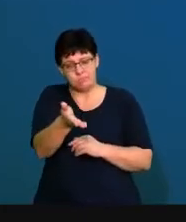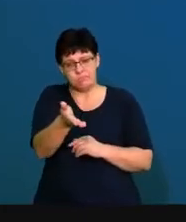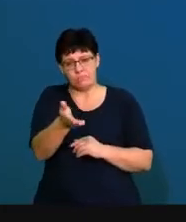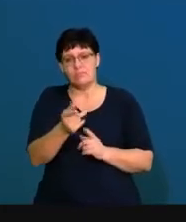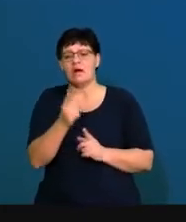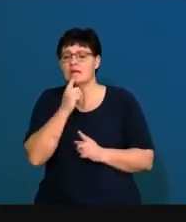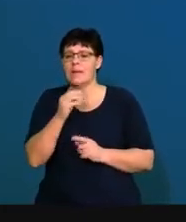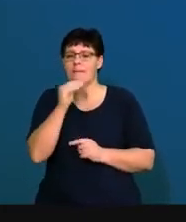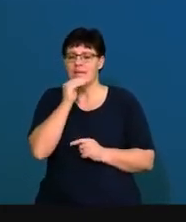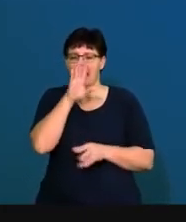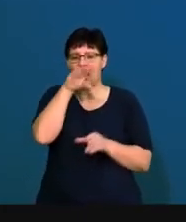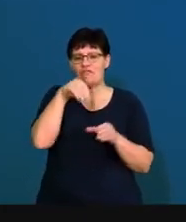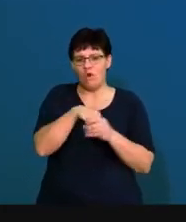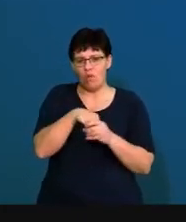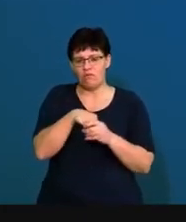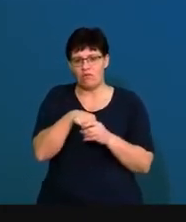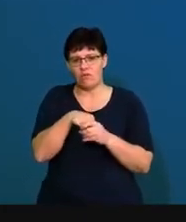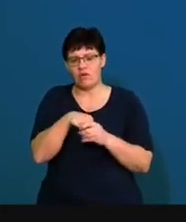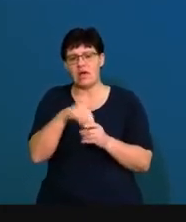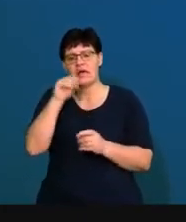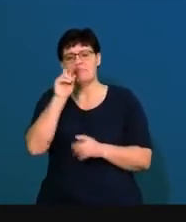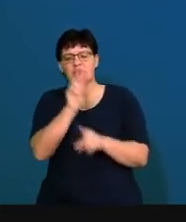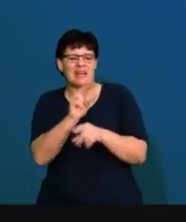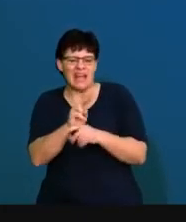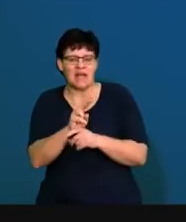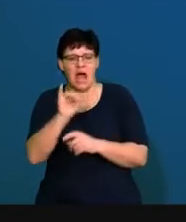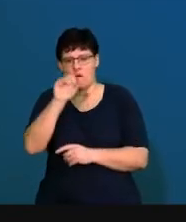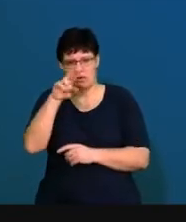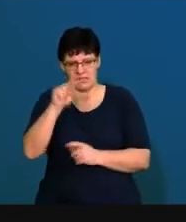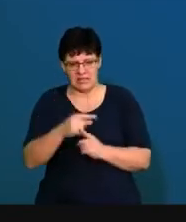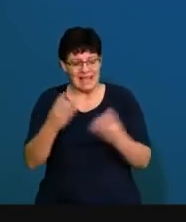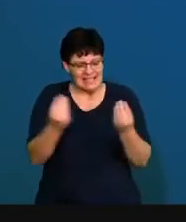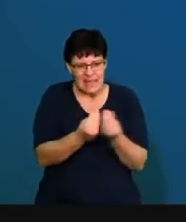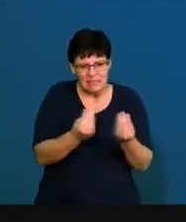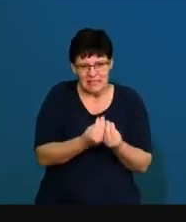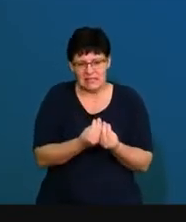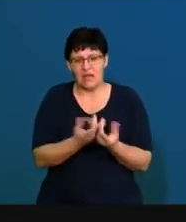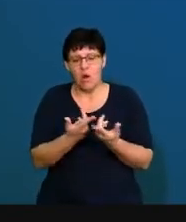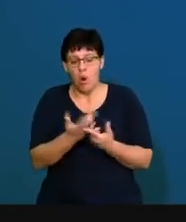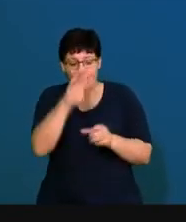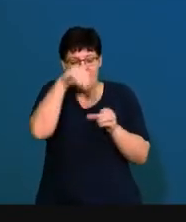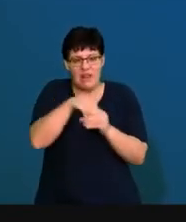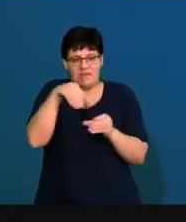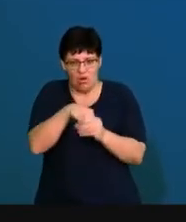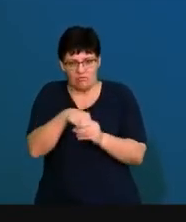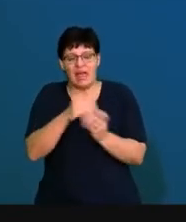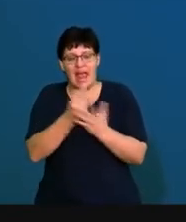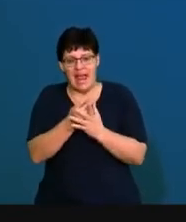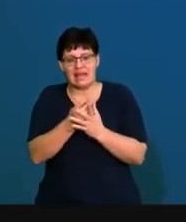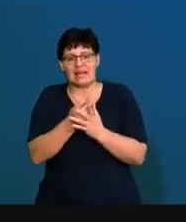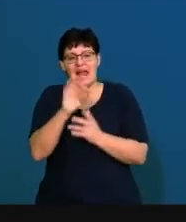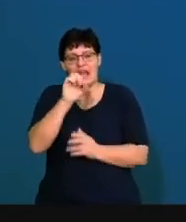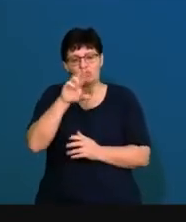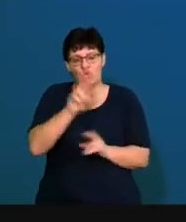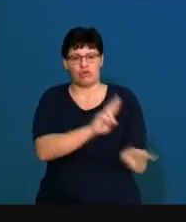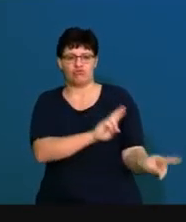reaction essentially does not involve the spectator ions. So it's actually the substances or the species that are involved in the